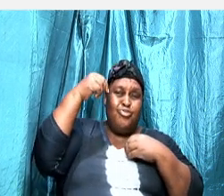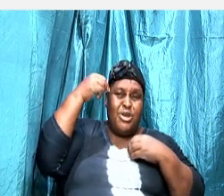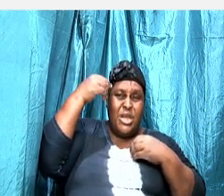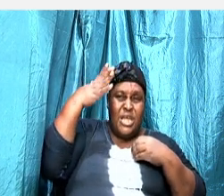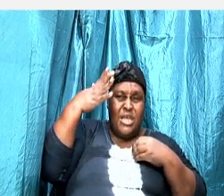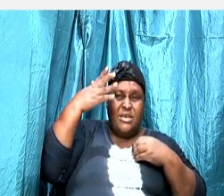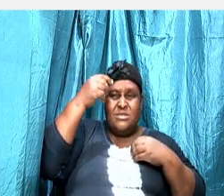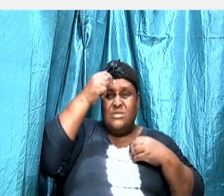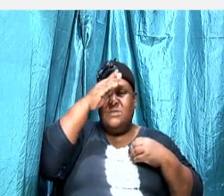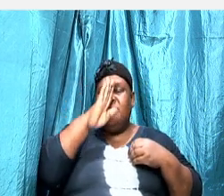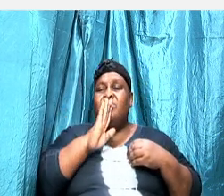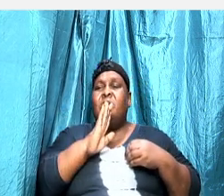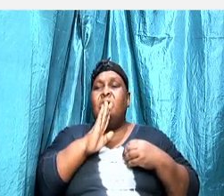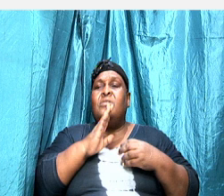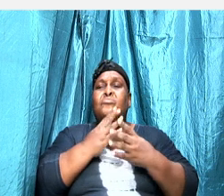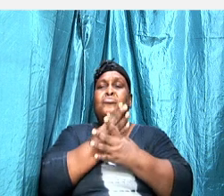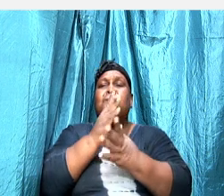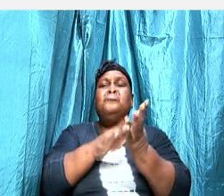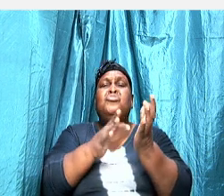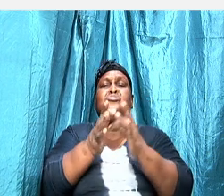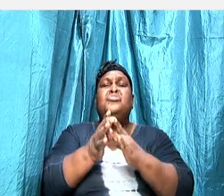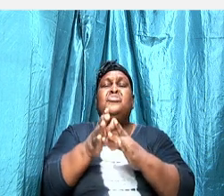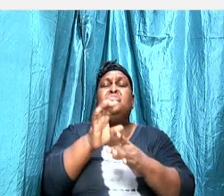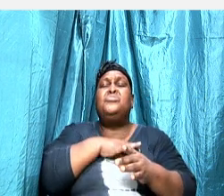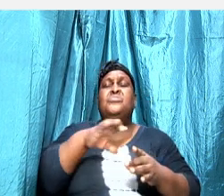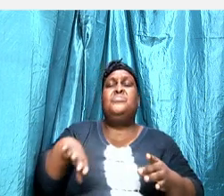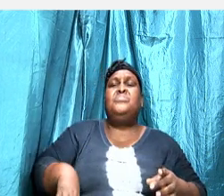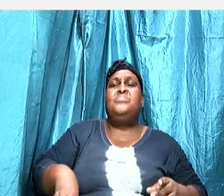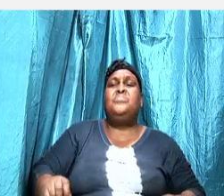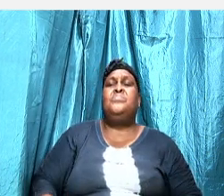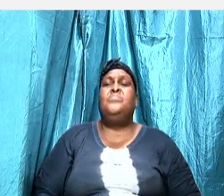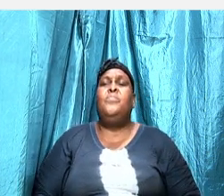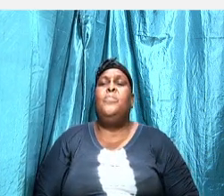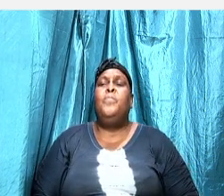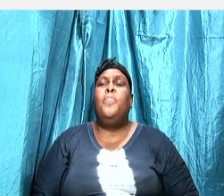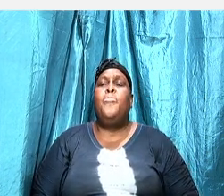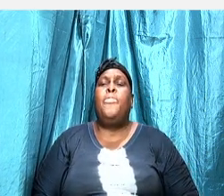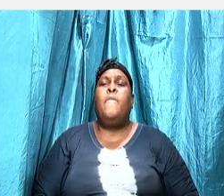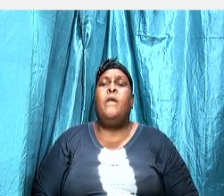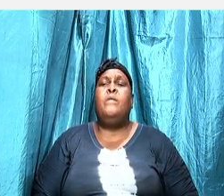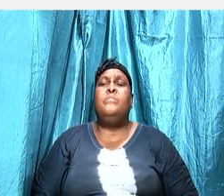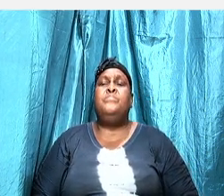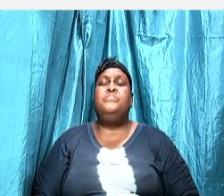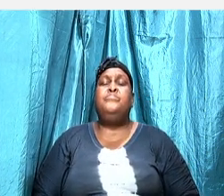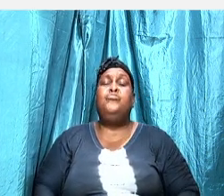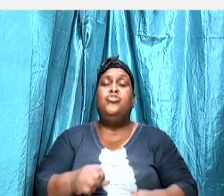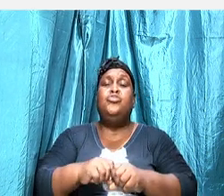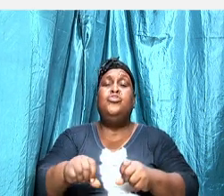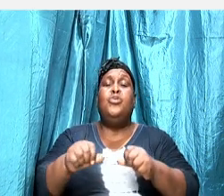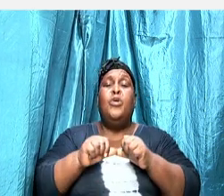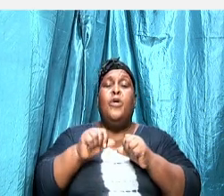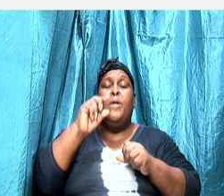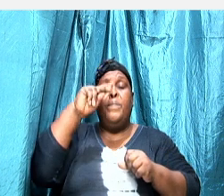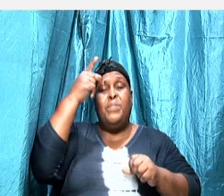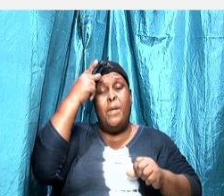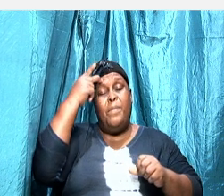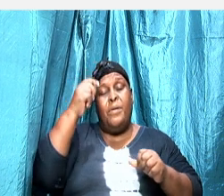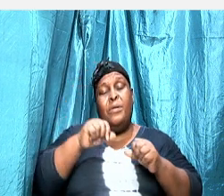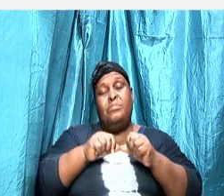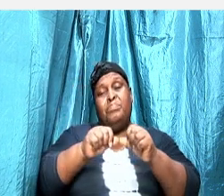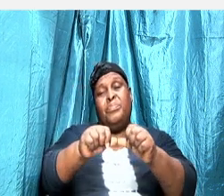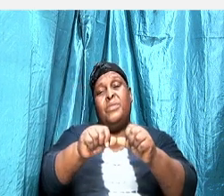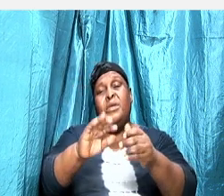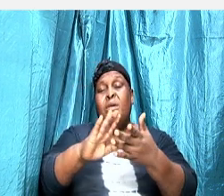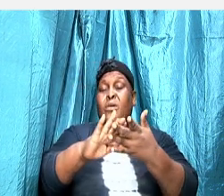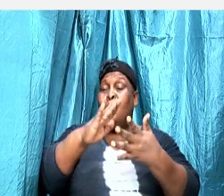of God. Amen. And so he went on to make the point that we glory